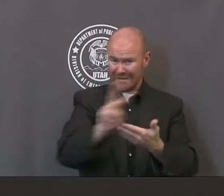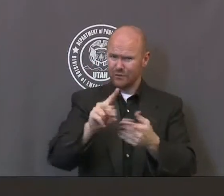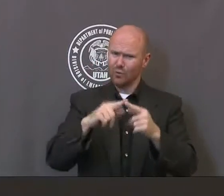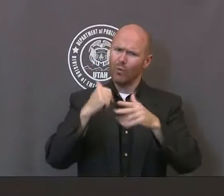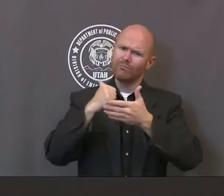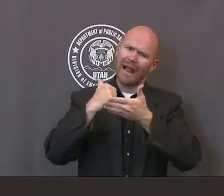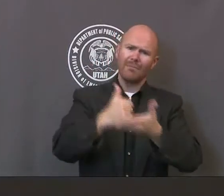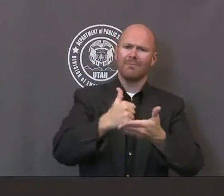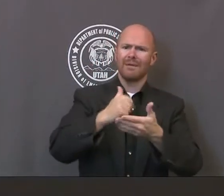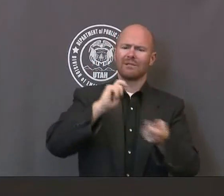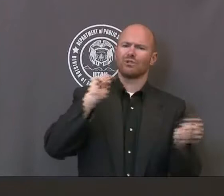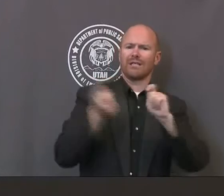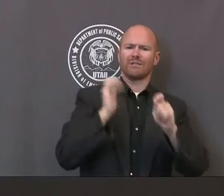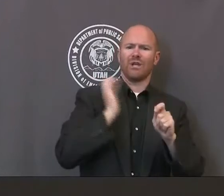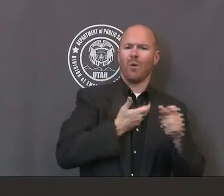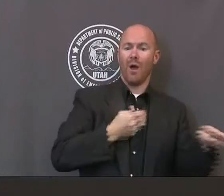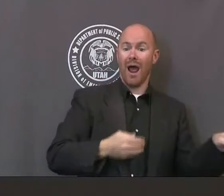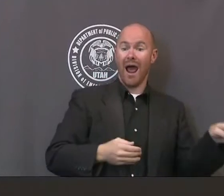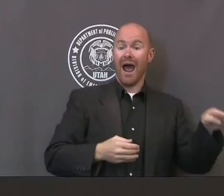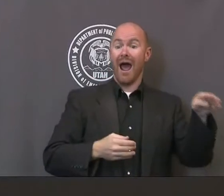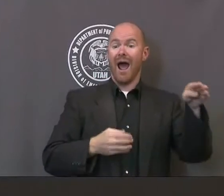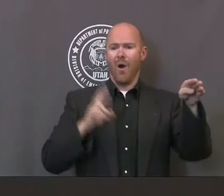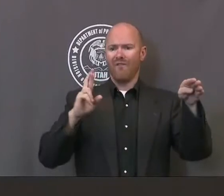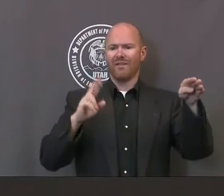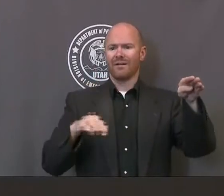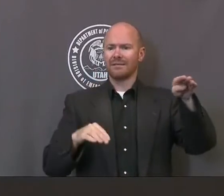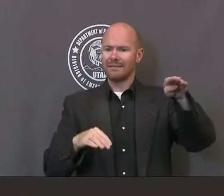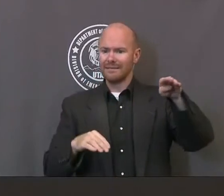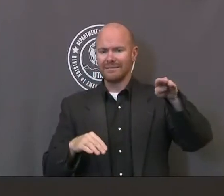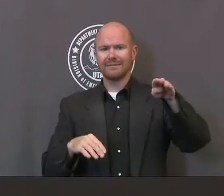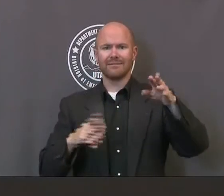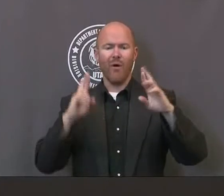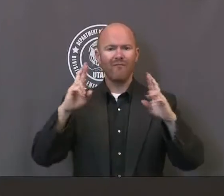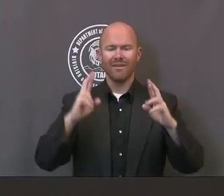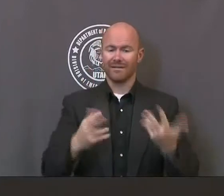will change the trajectory of our situation. There's